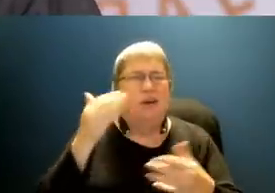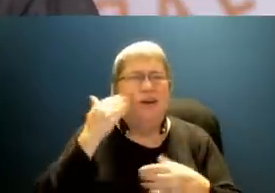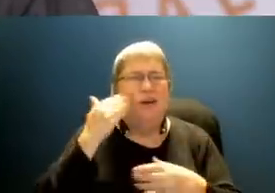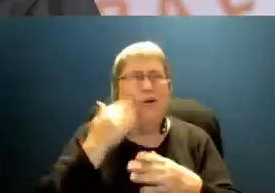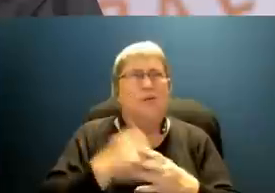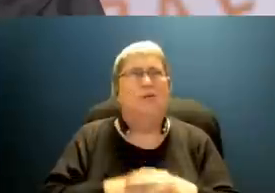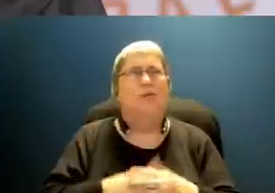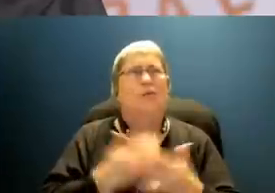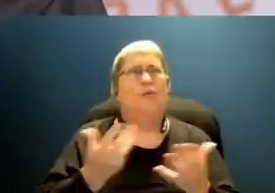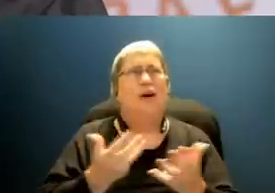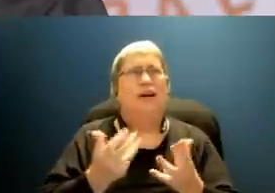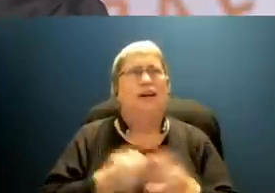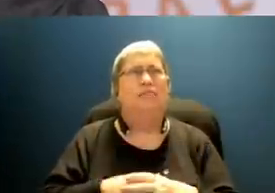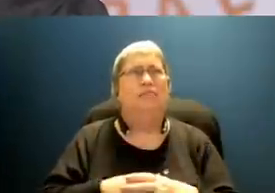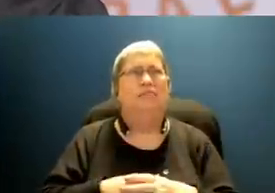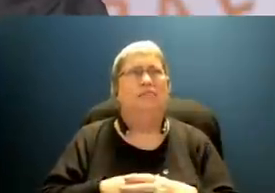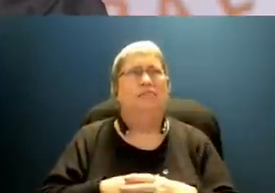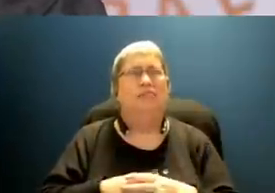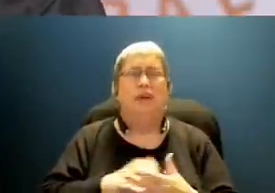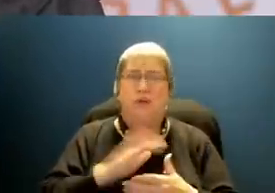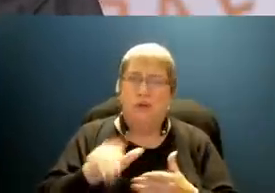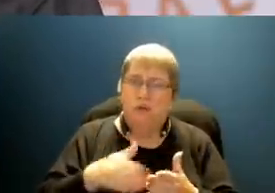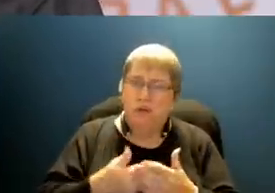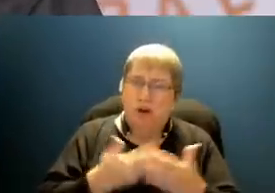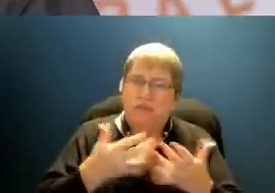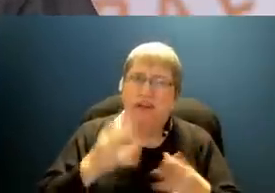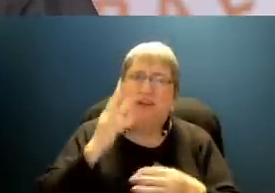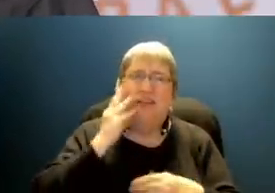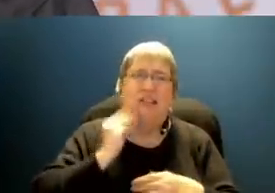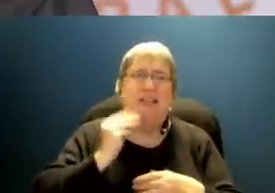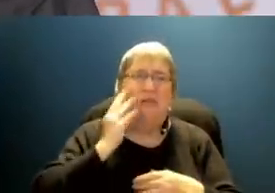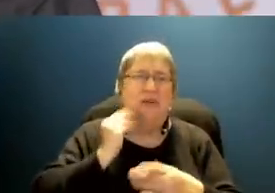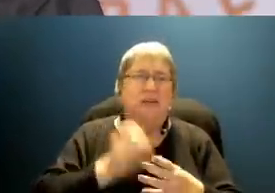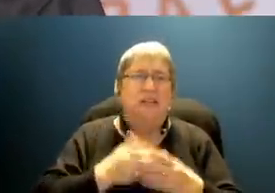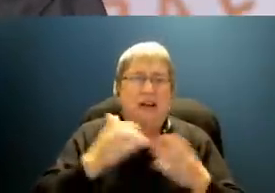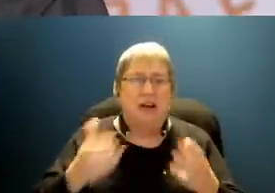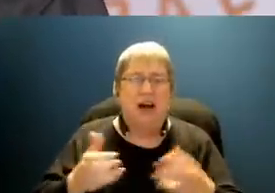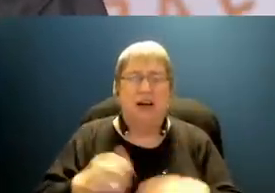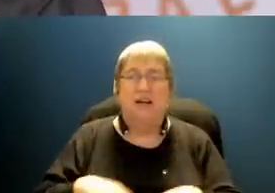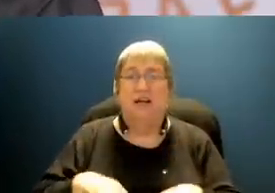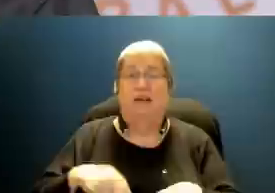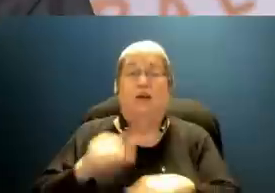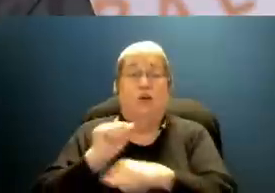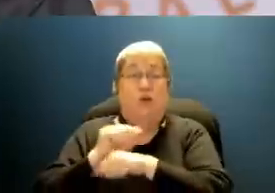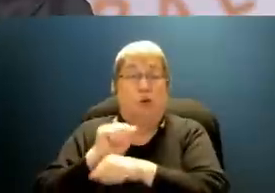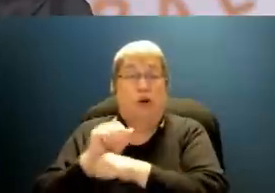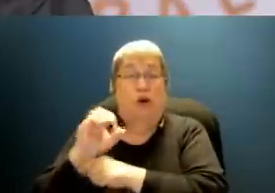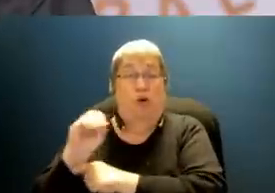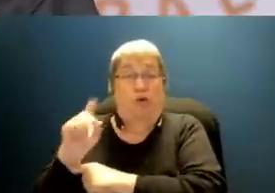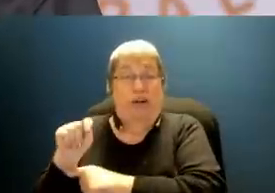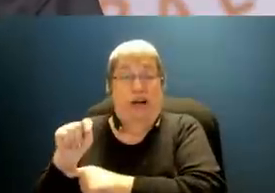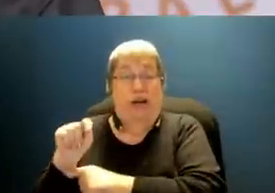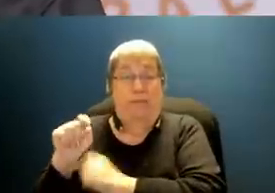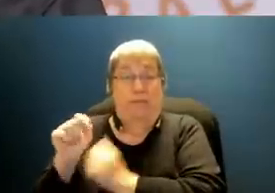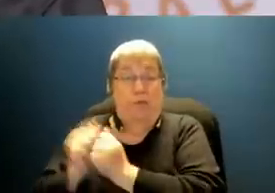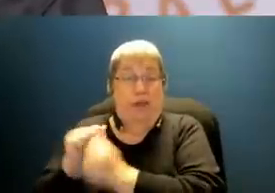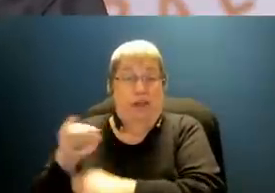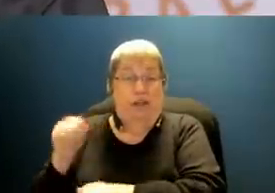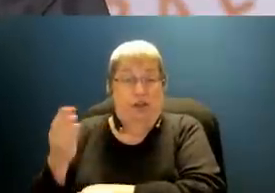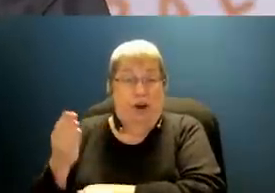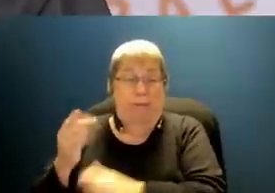You've all been through a lot already. Many of you have worked overtime at your jobs while working overtime at CSU